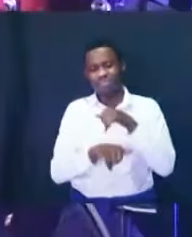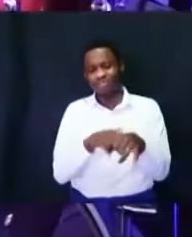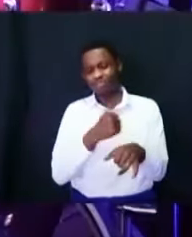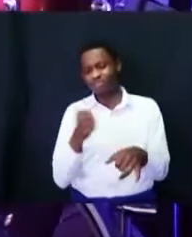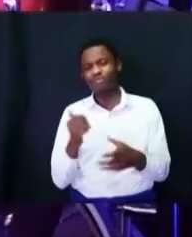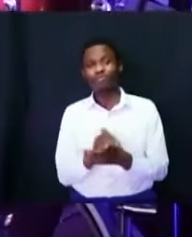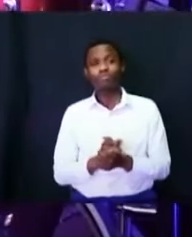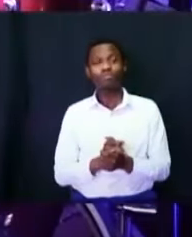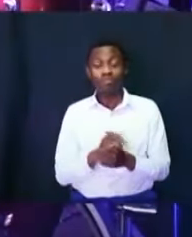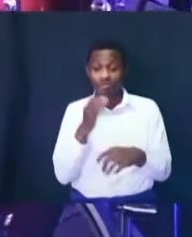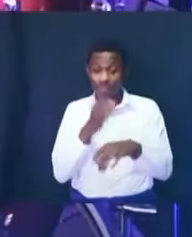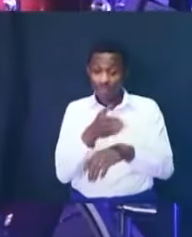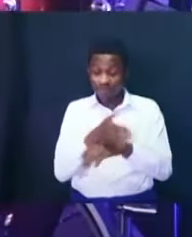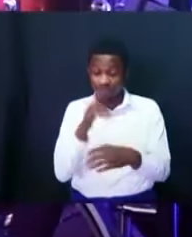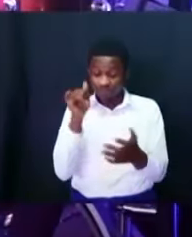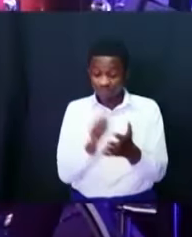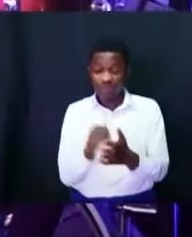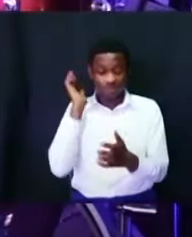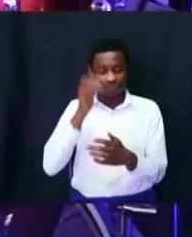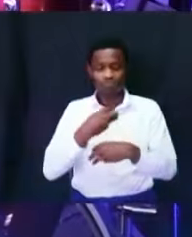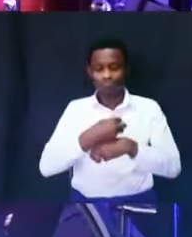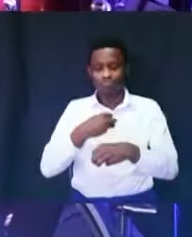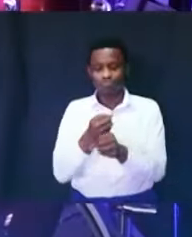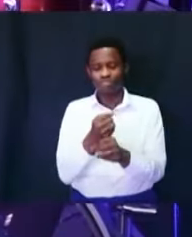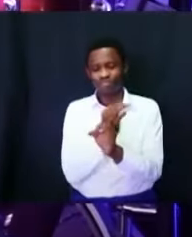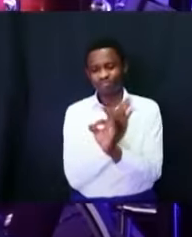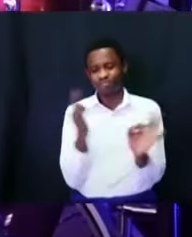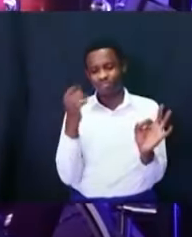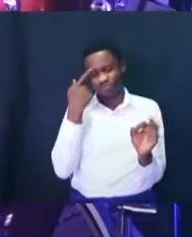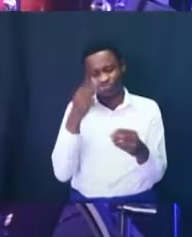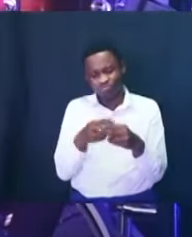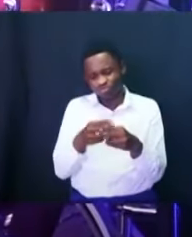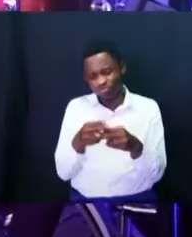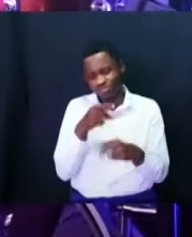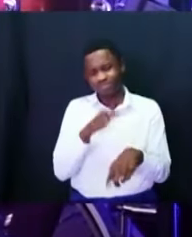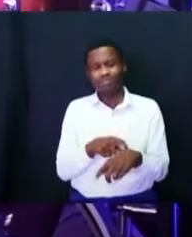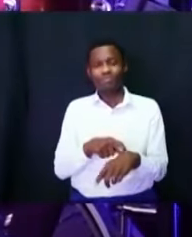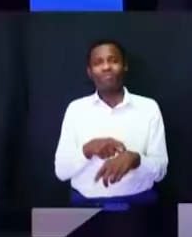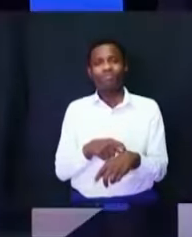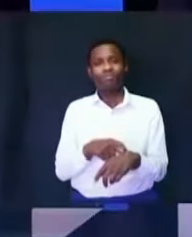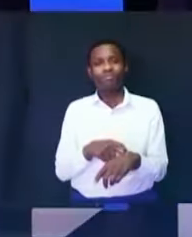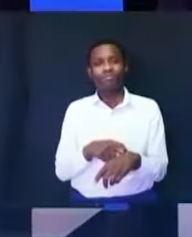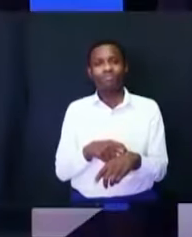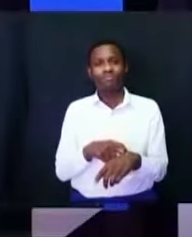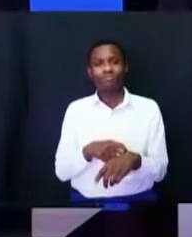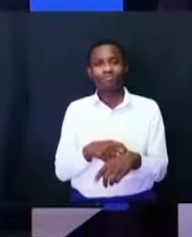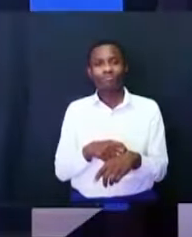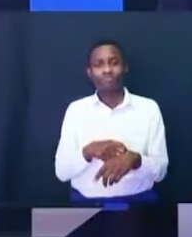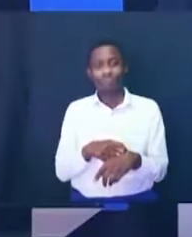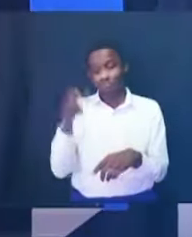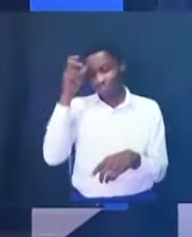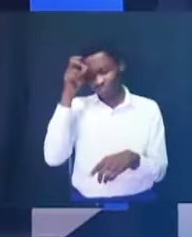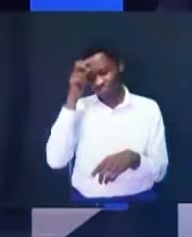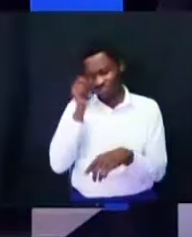ended after that he must be set free for a short while Satan is